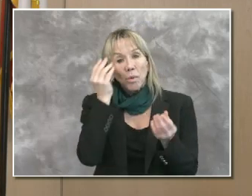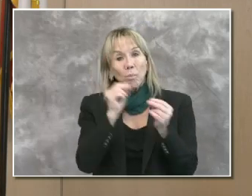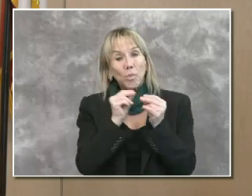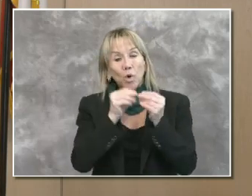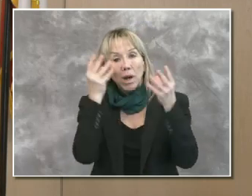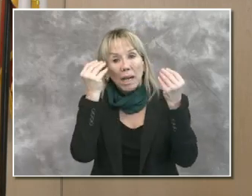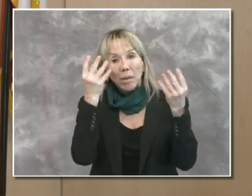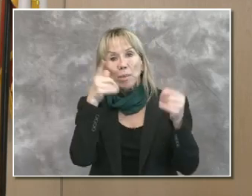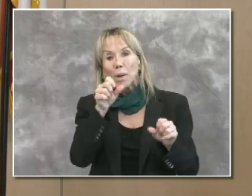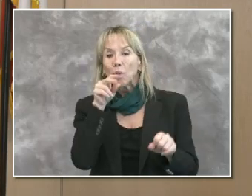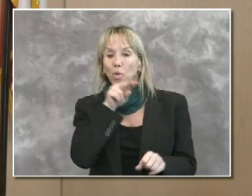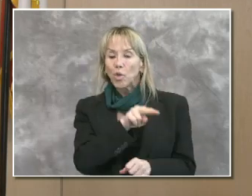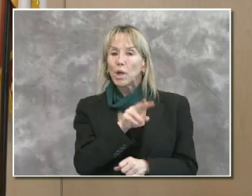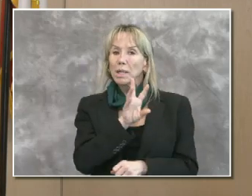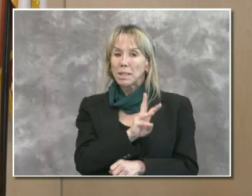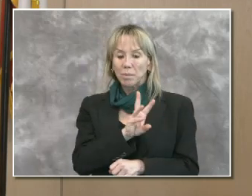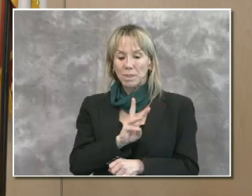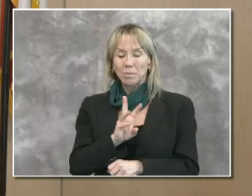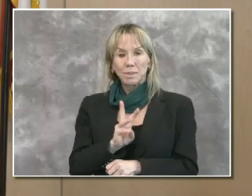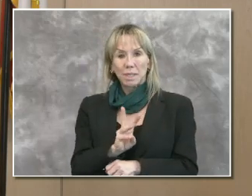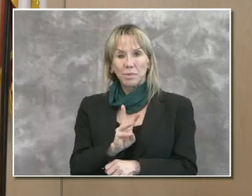website at